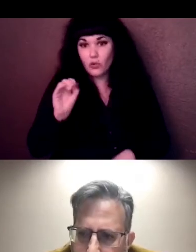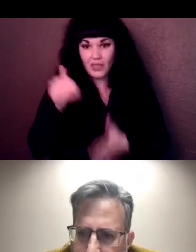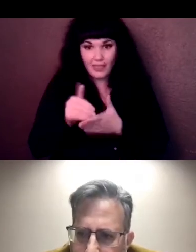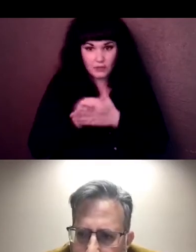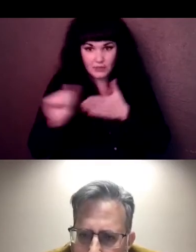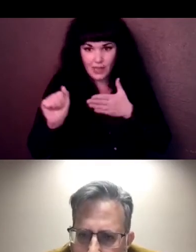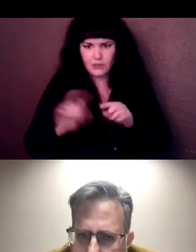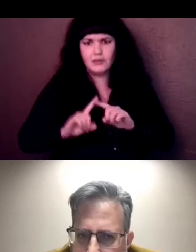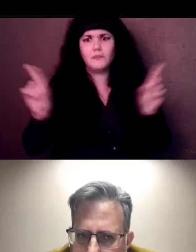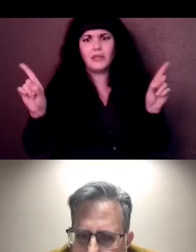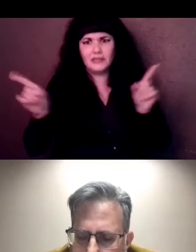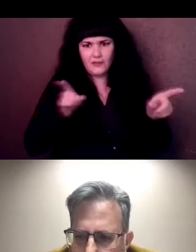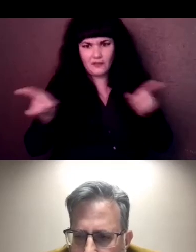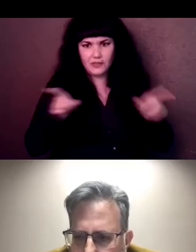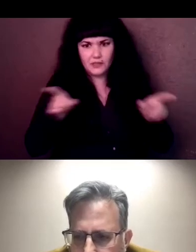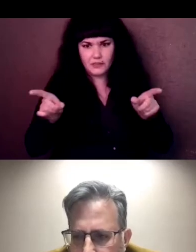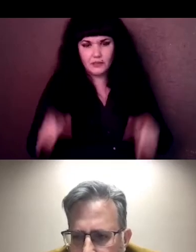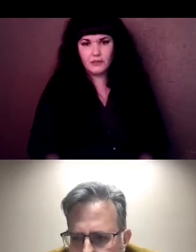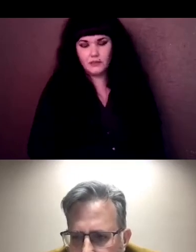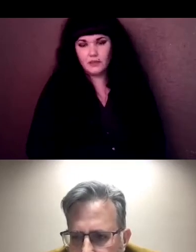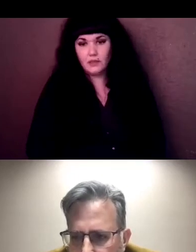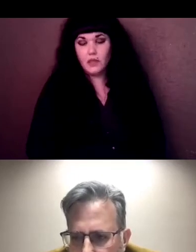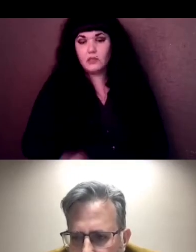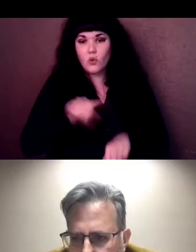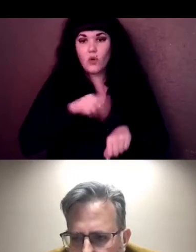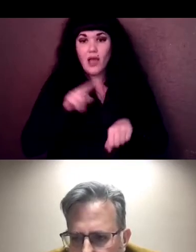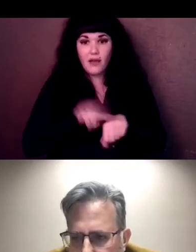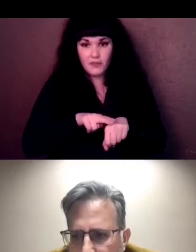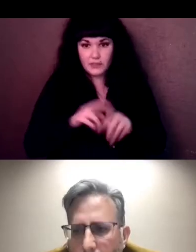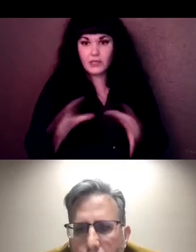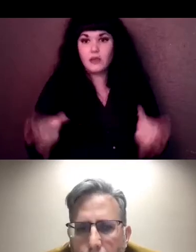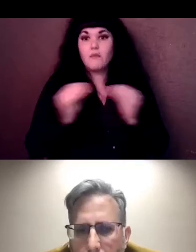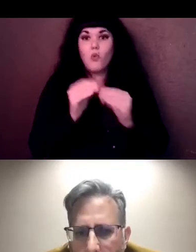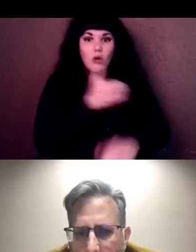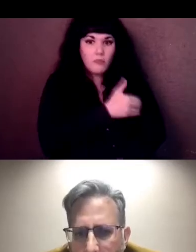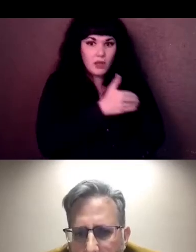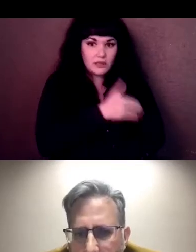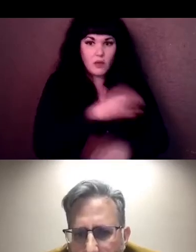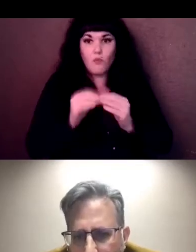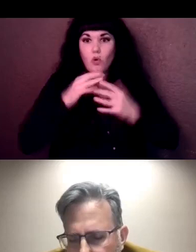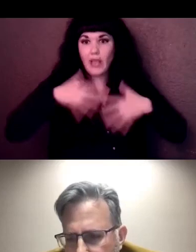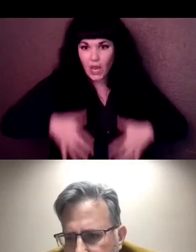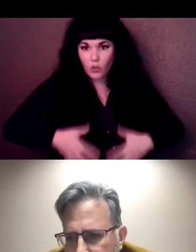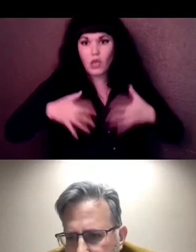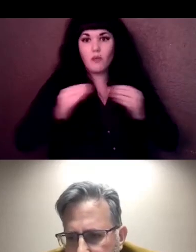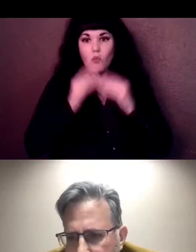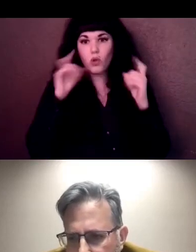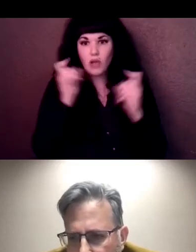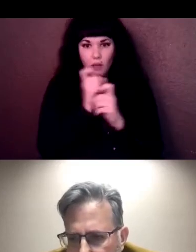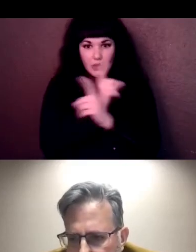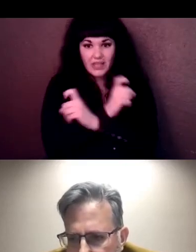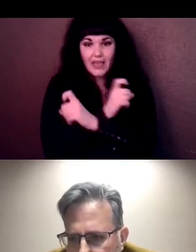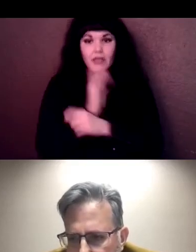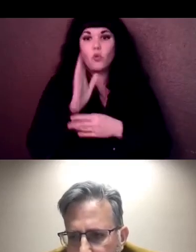more muscles, the more area covered, the more complex, that will govern